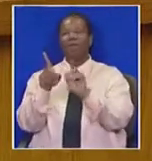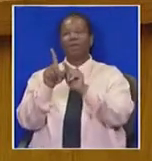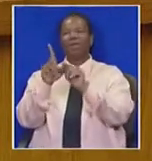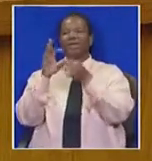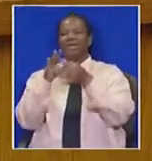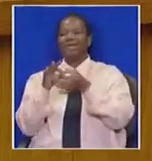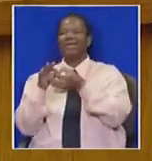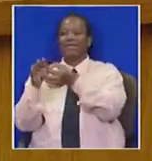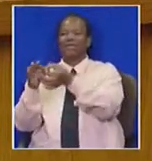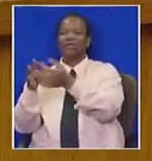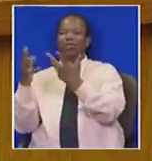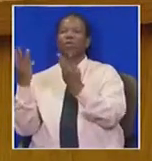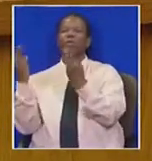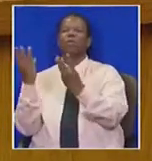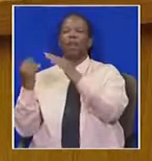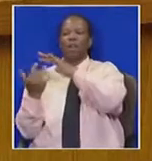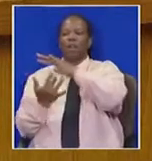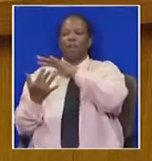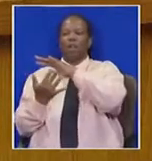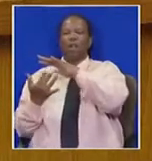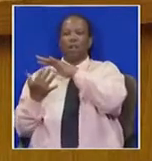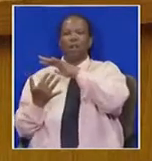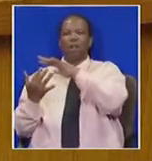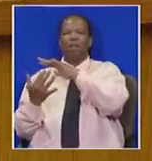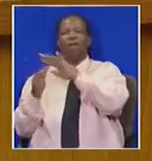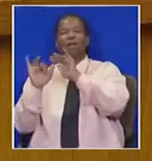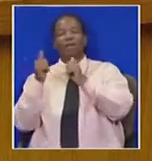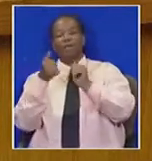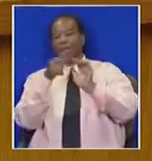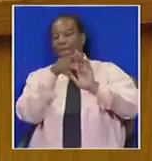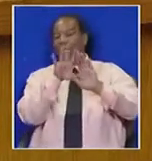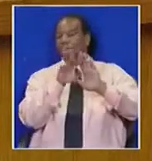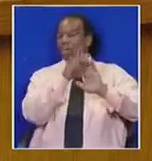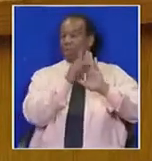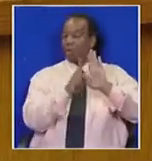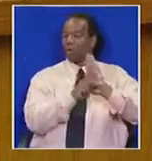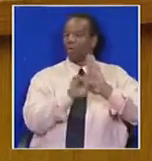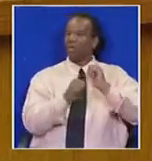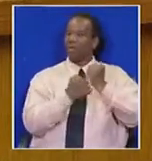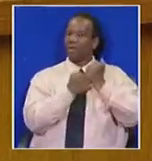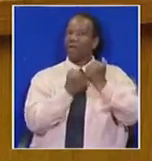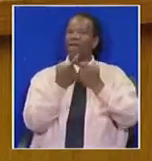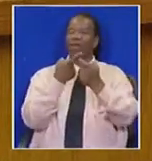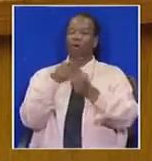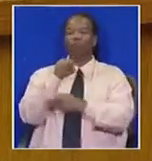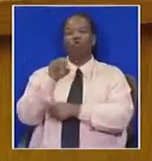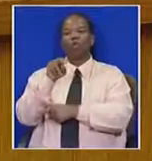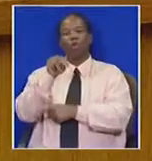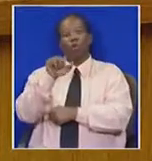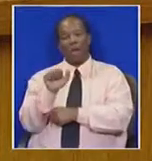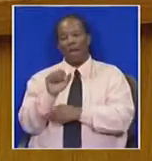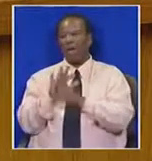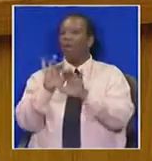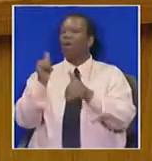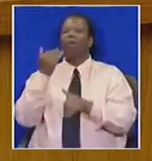wishes of the South African citizens. Support for the policy directives emanating from the SONA transcends beyond color